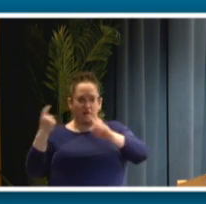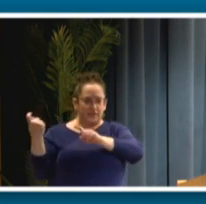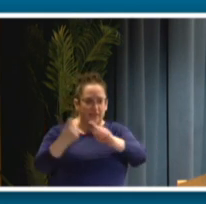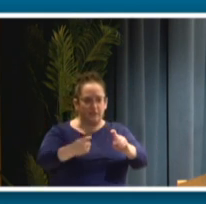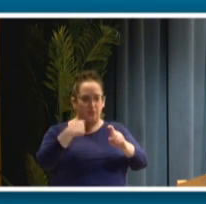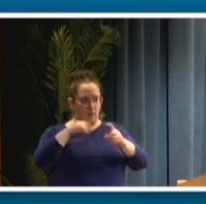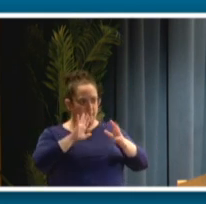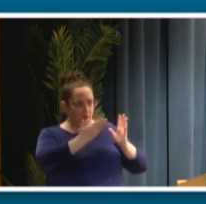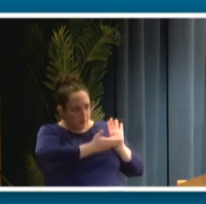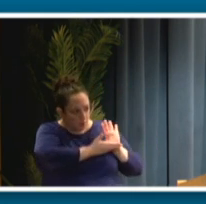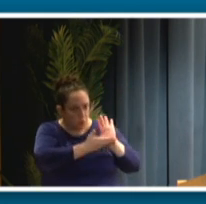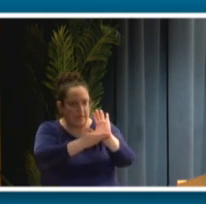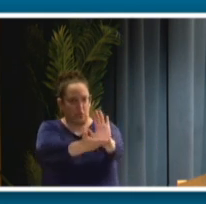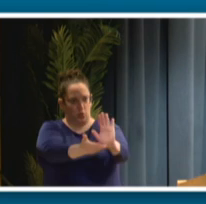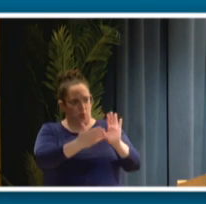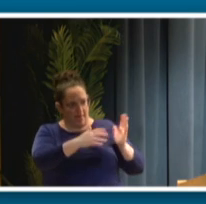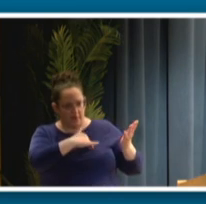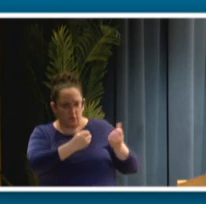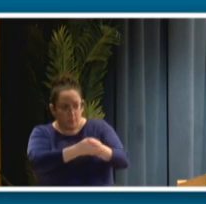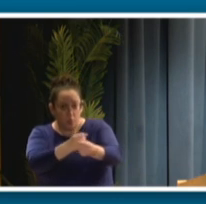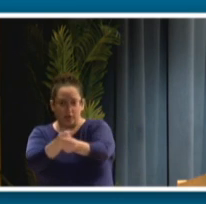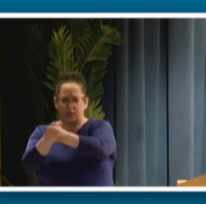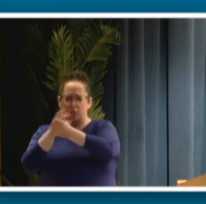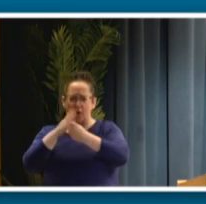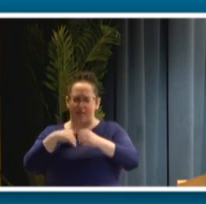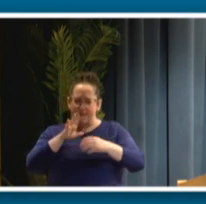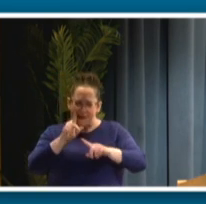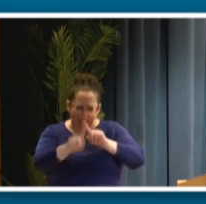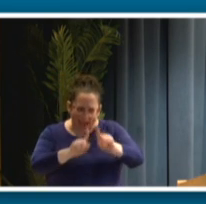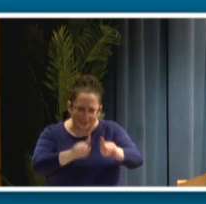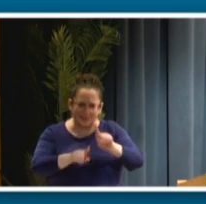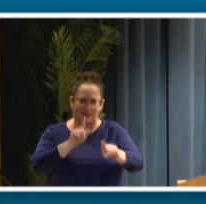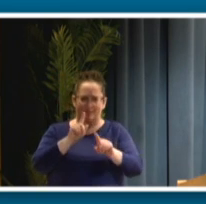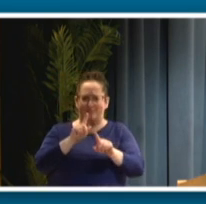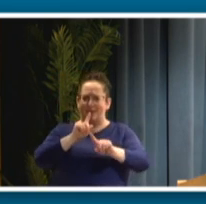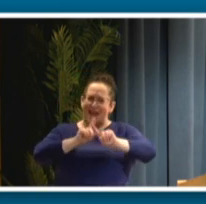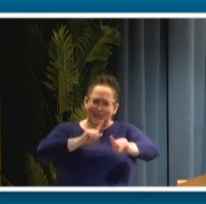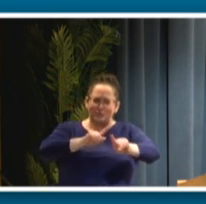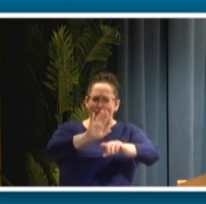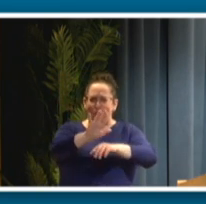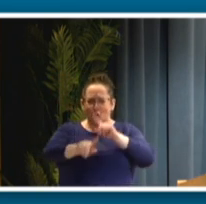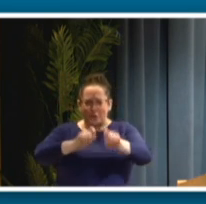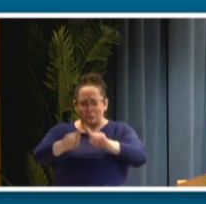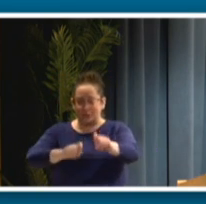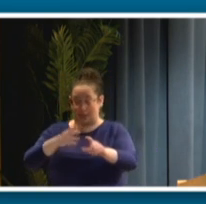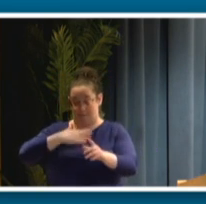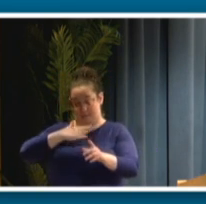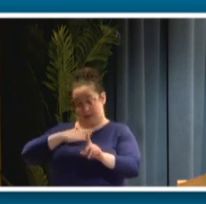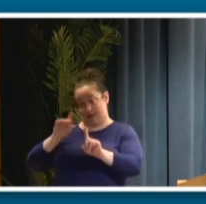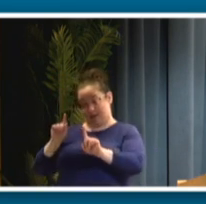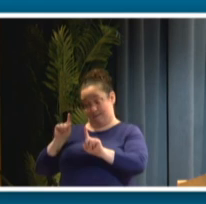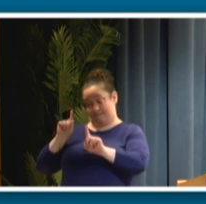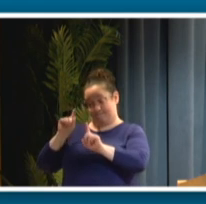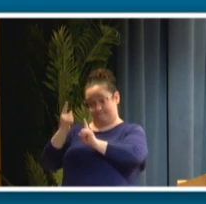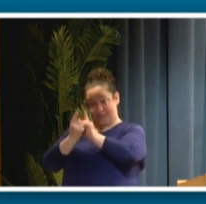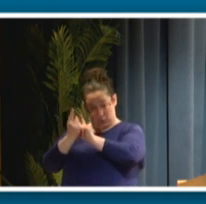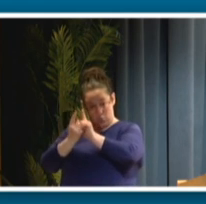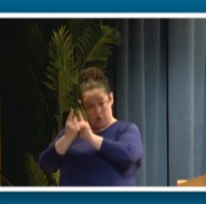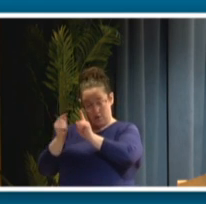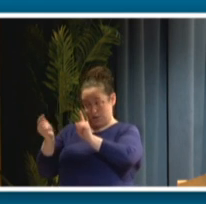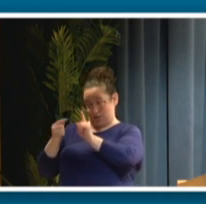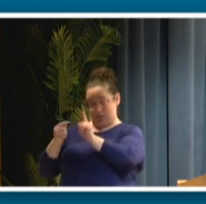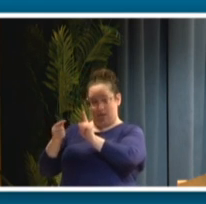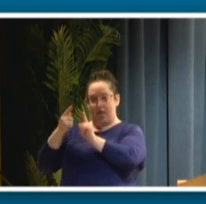into spaces you can't get into without them. And they'll be there for you in these moments, right? Because my mentor, because I believe in the old school way of mentorship where it's like whatever they